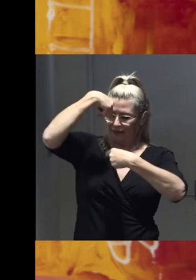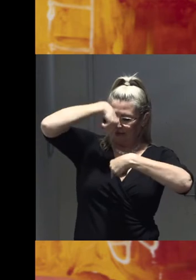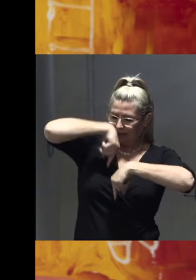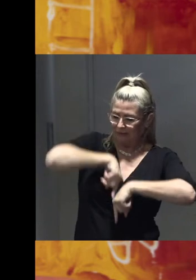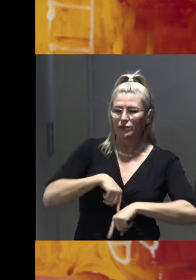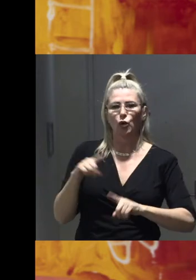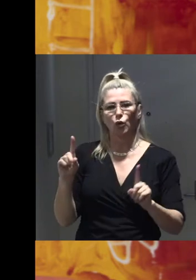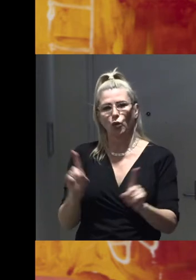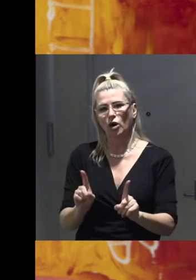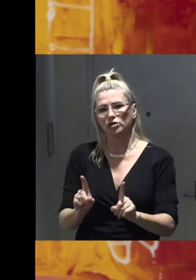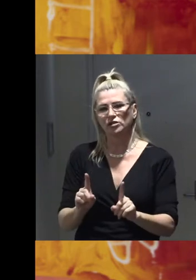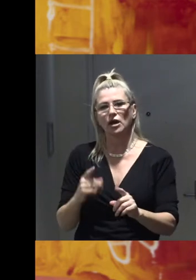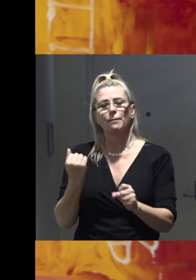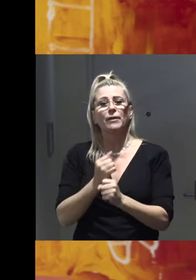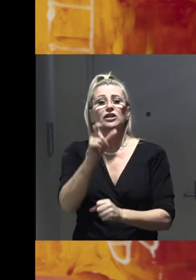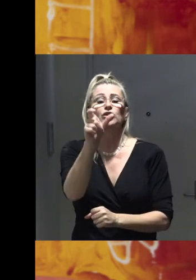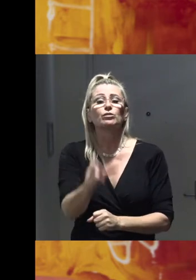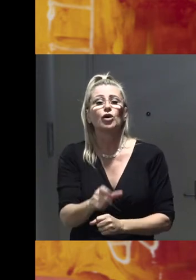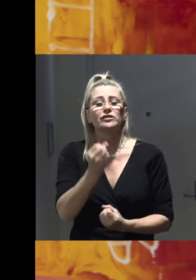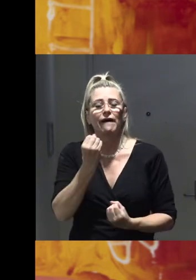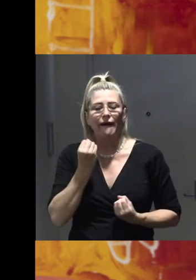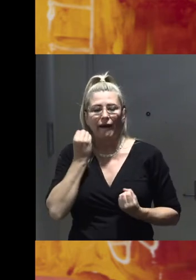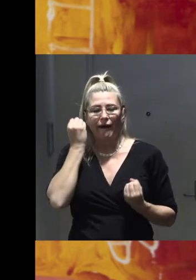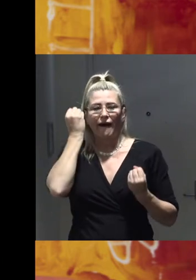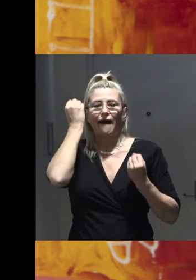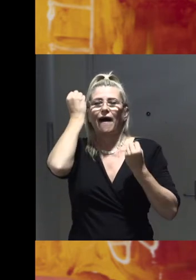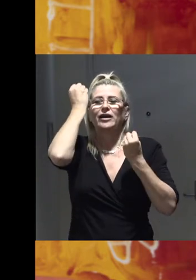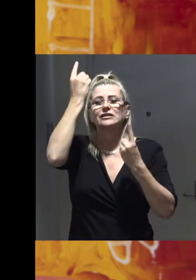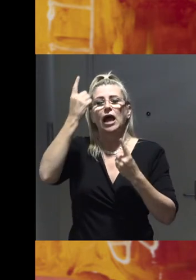enabling a person to make sense of their experience and their world.